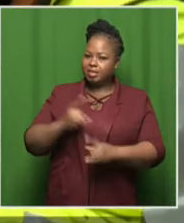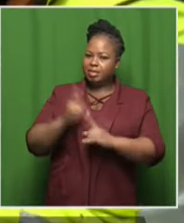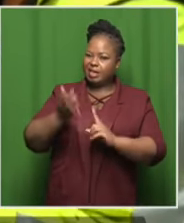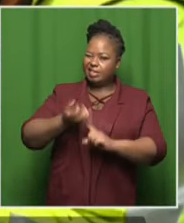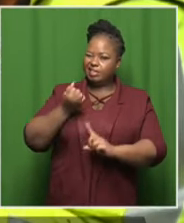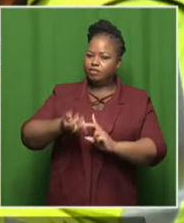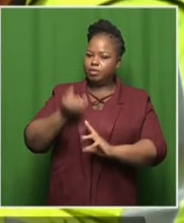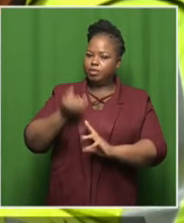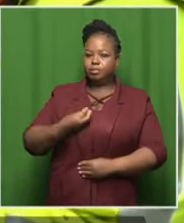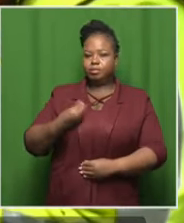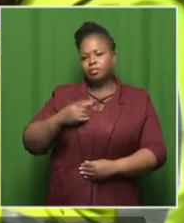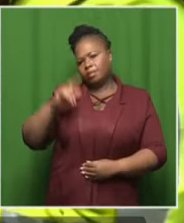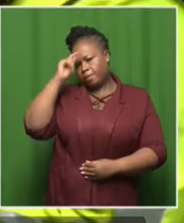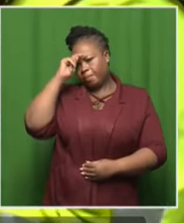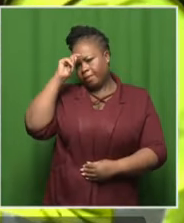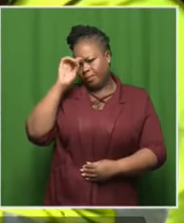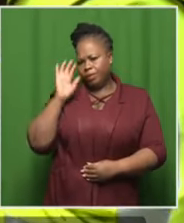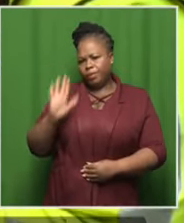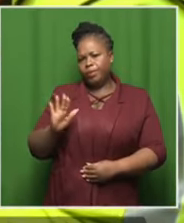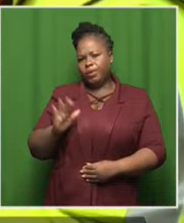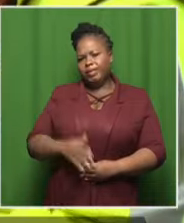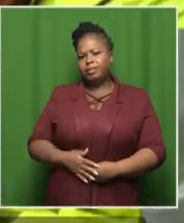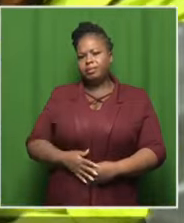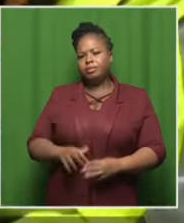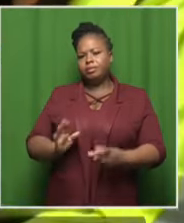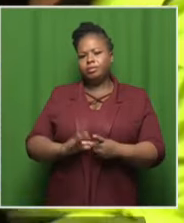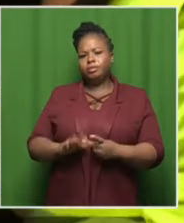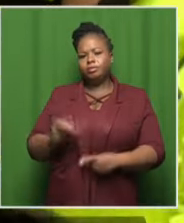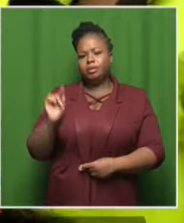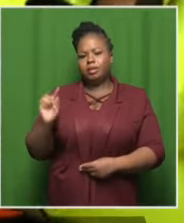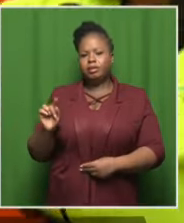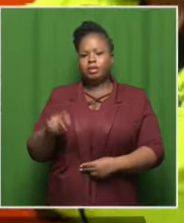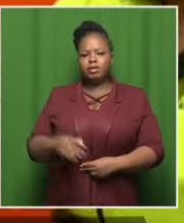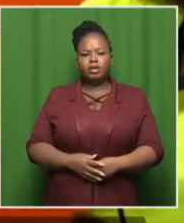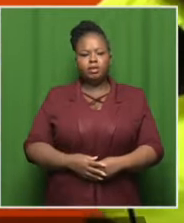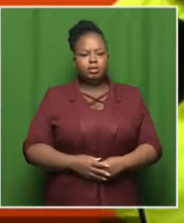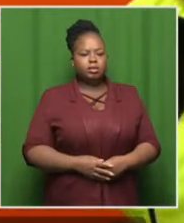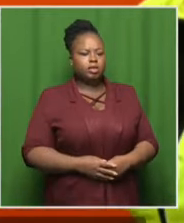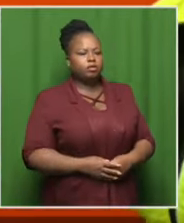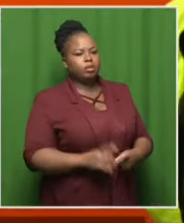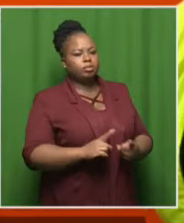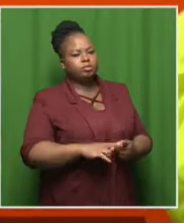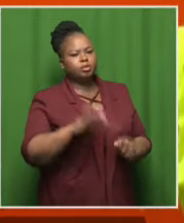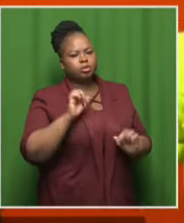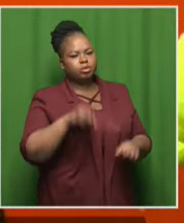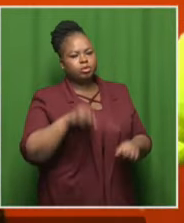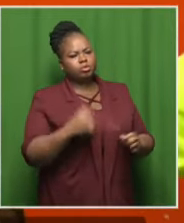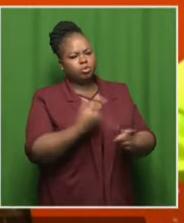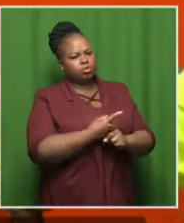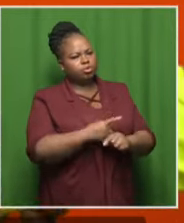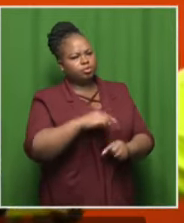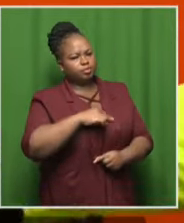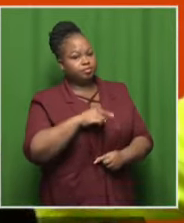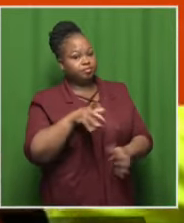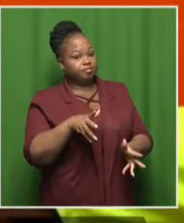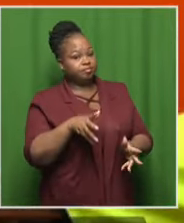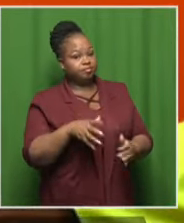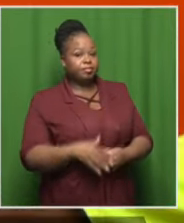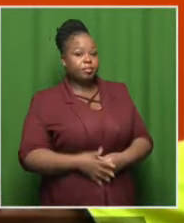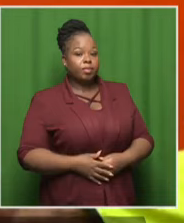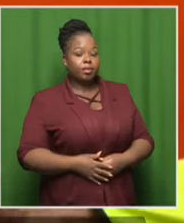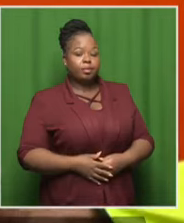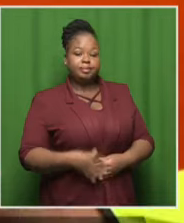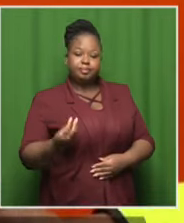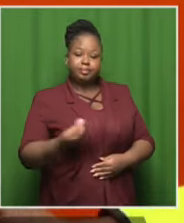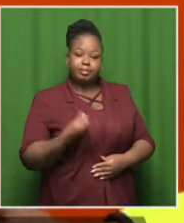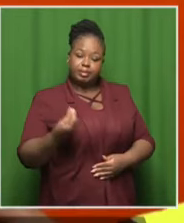tell us, as a young boy, as a young soccer player, what was he like? First of all, good morning to you. Good morning to listeners. As a